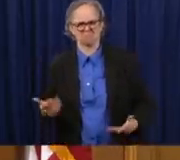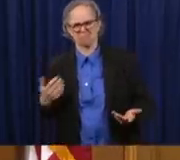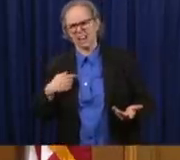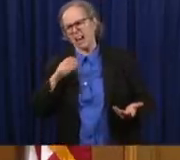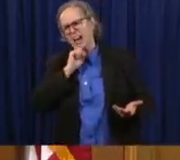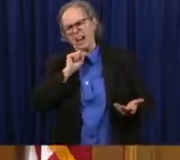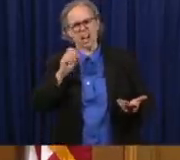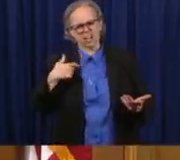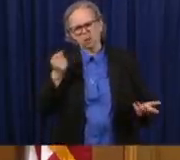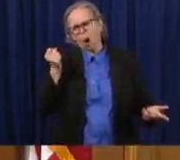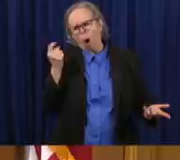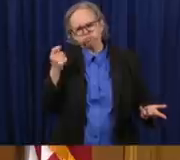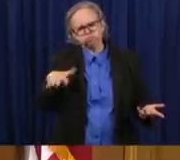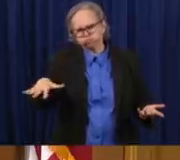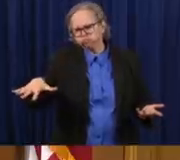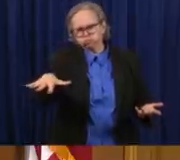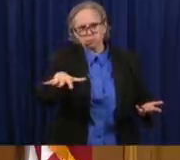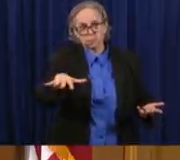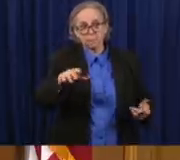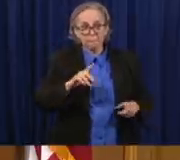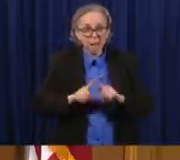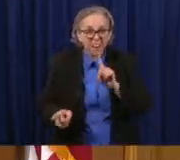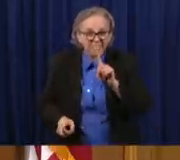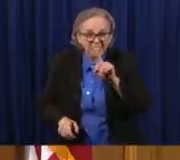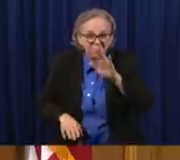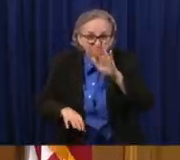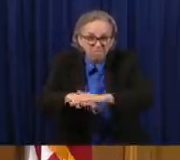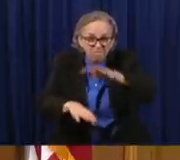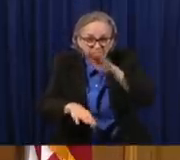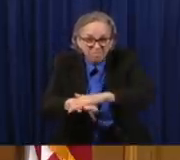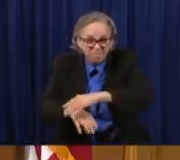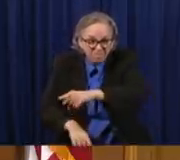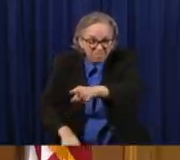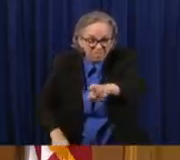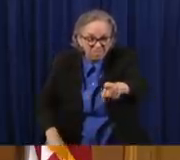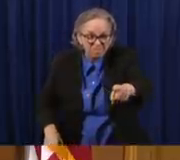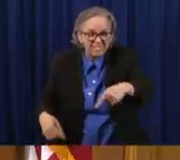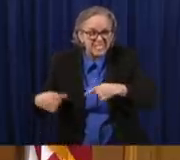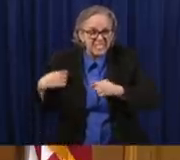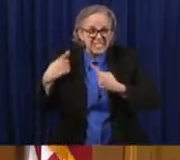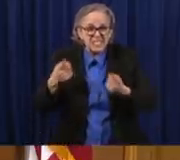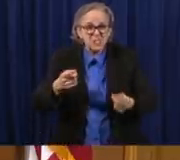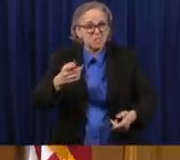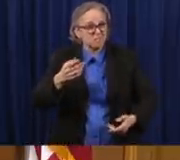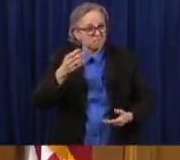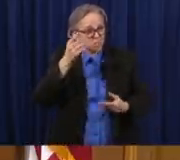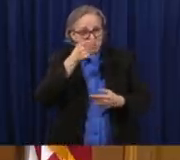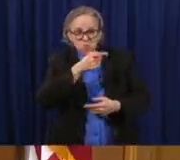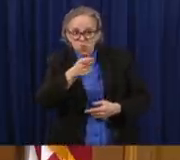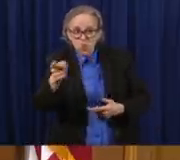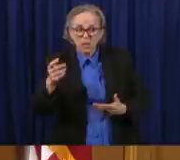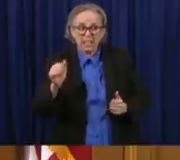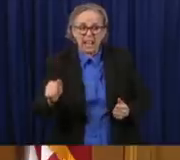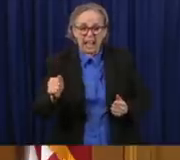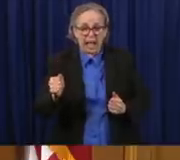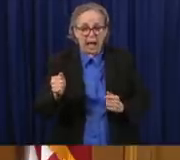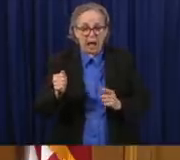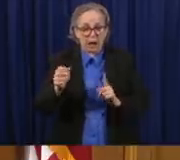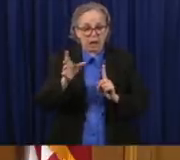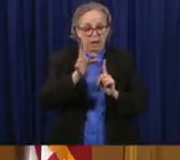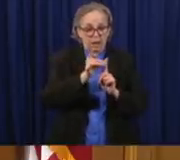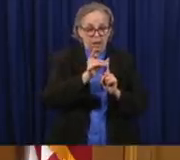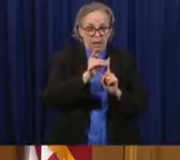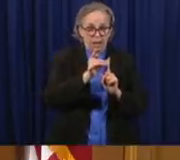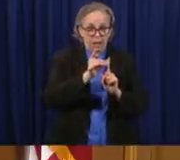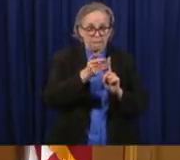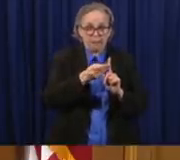But as we've talked about, you can be just as much a carrier as anybody else, and